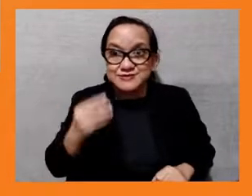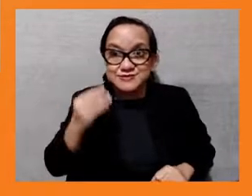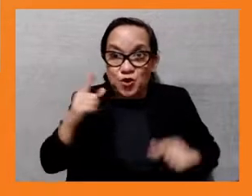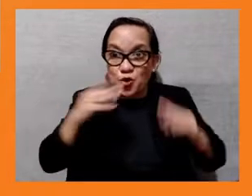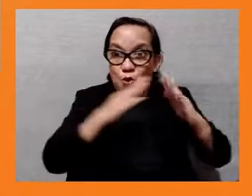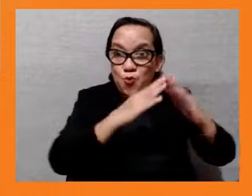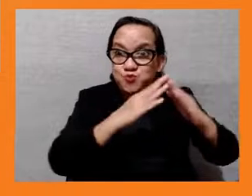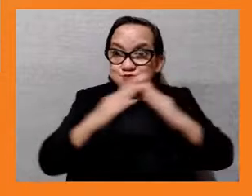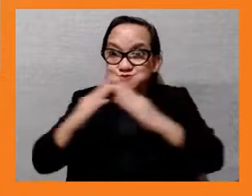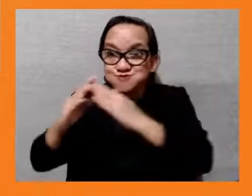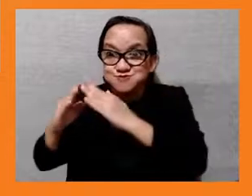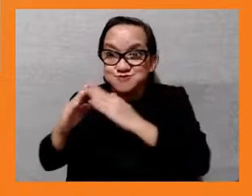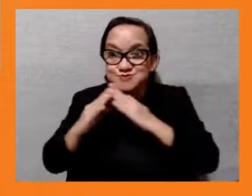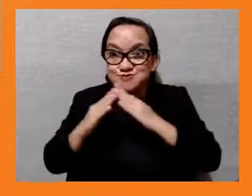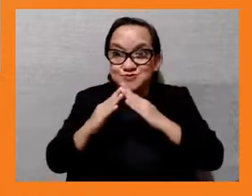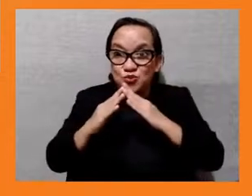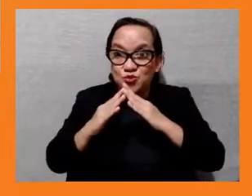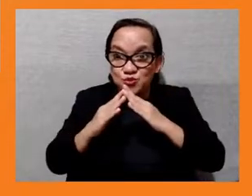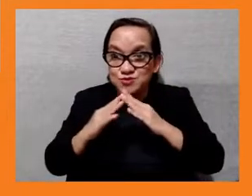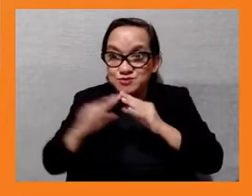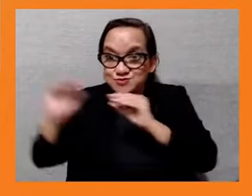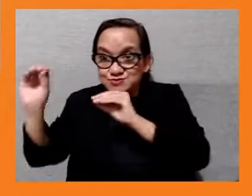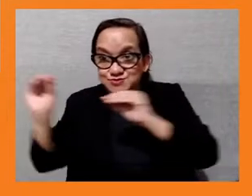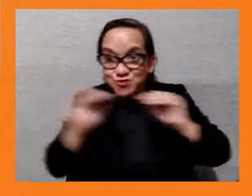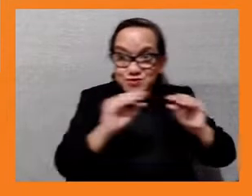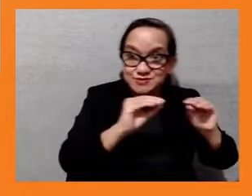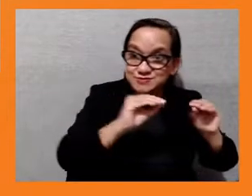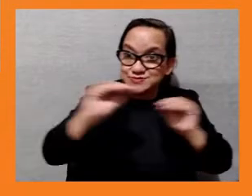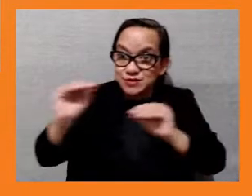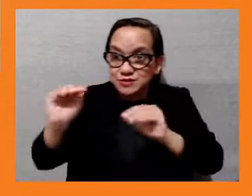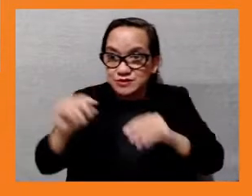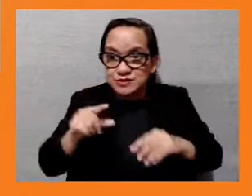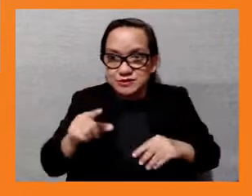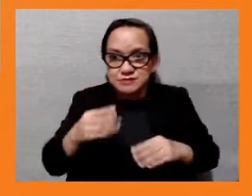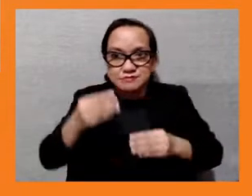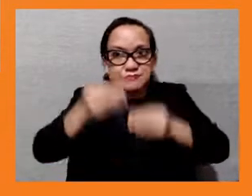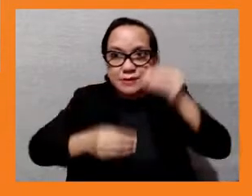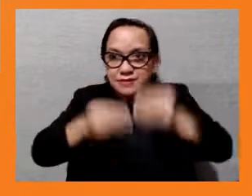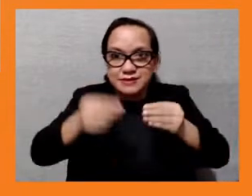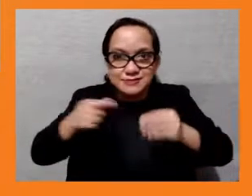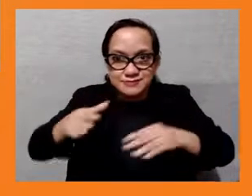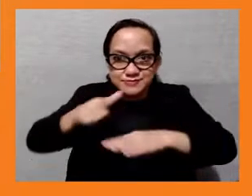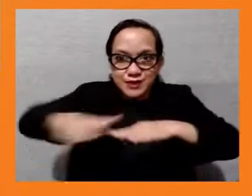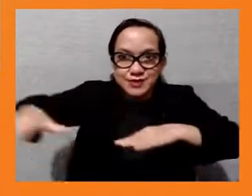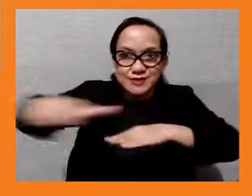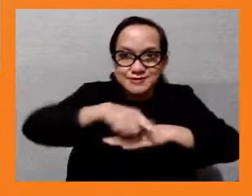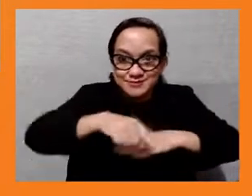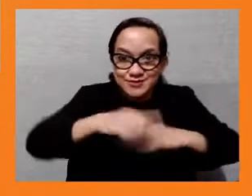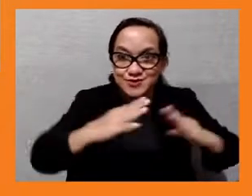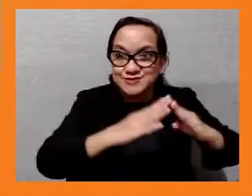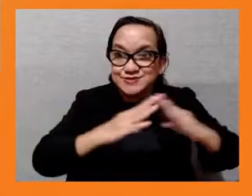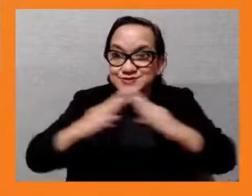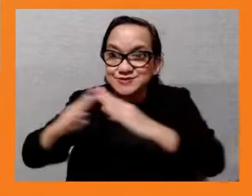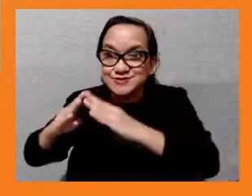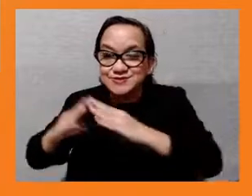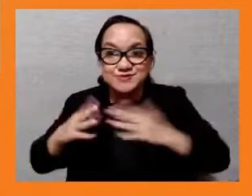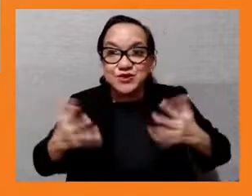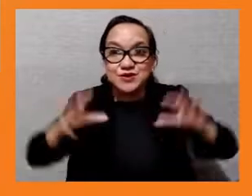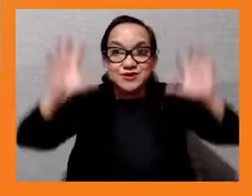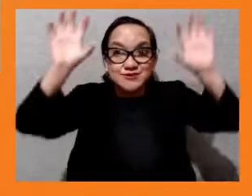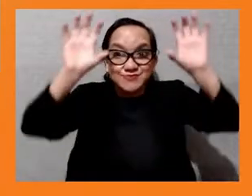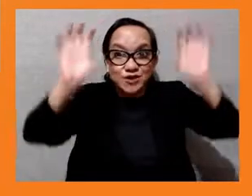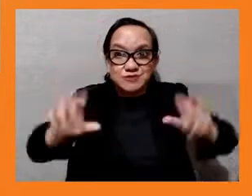craft a genuine, progressive safeguards policy that is relevant to the existing times, it should entail taking off